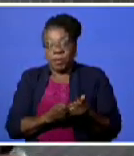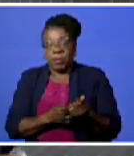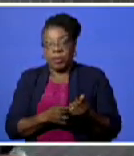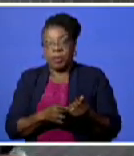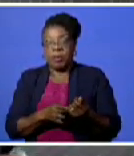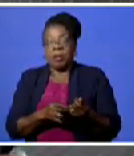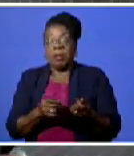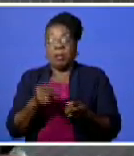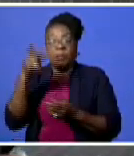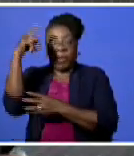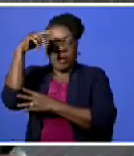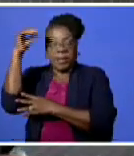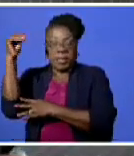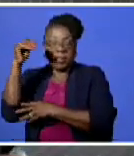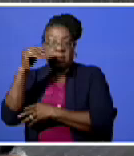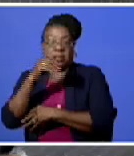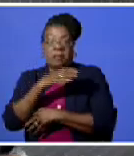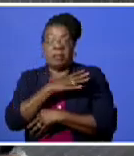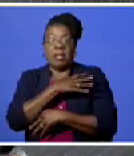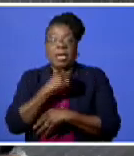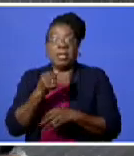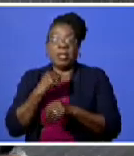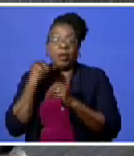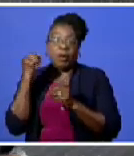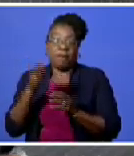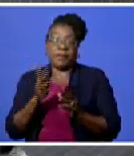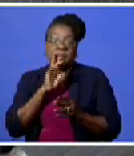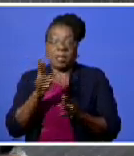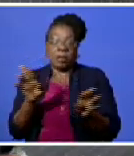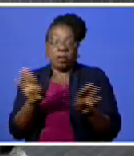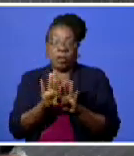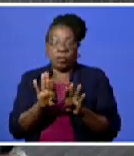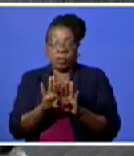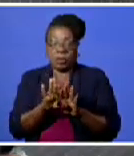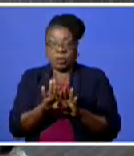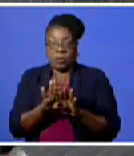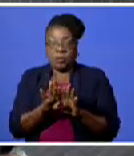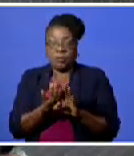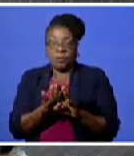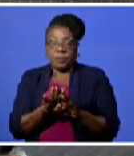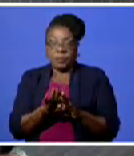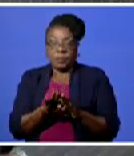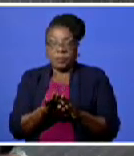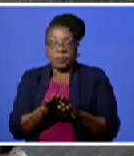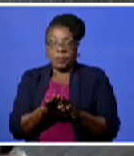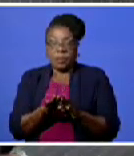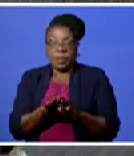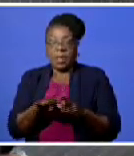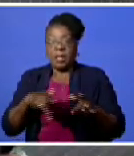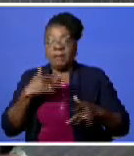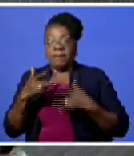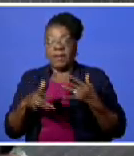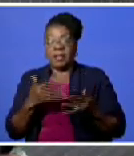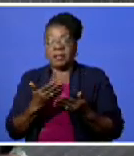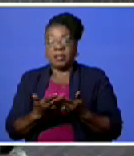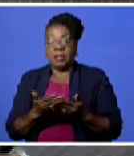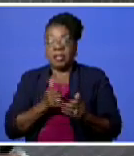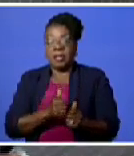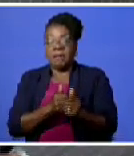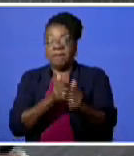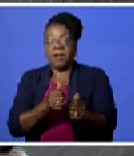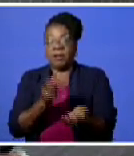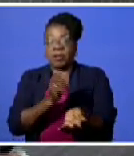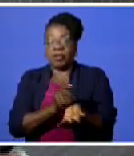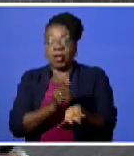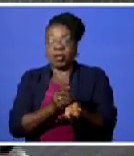But I feel 100% fit well, and I followed doctor's orders, came home,